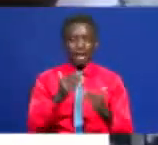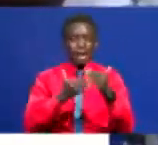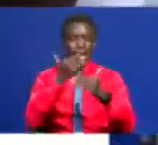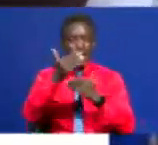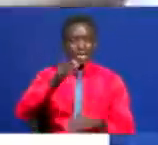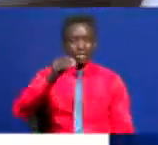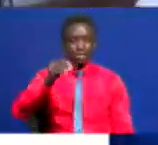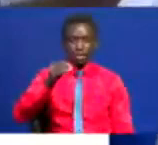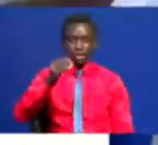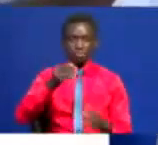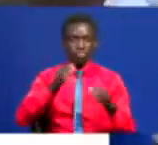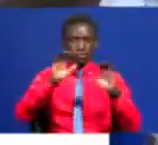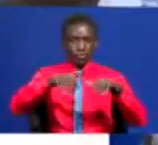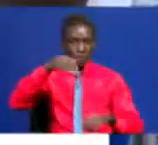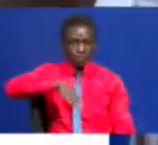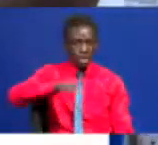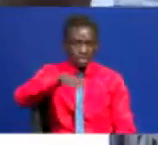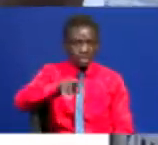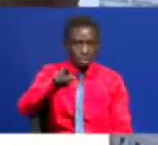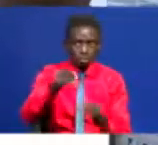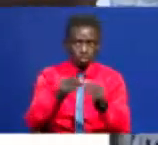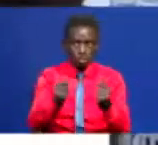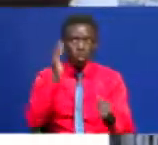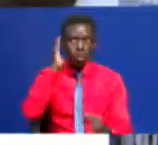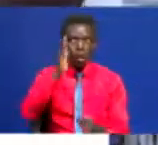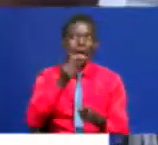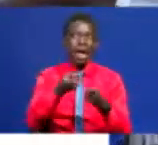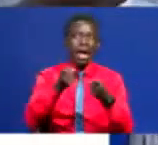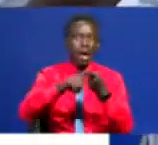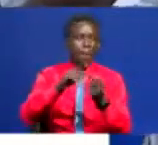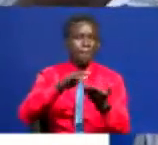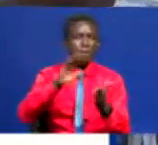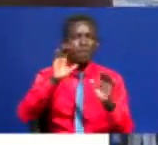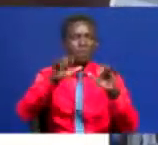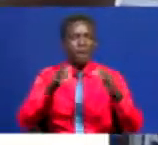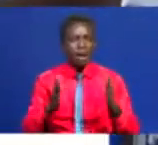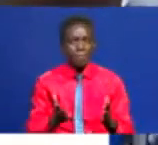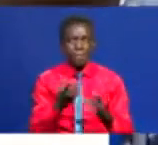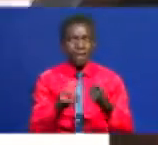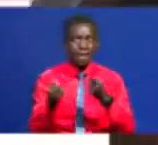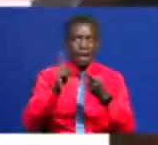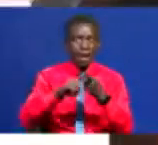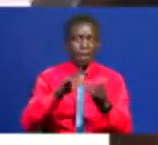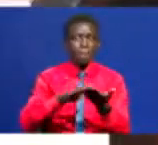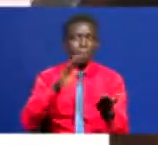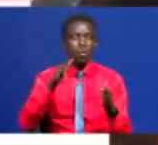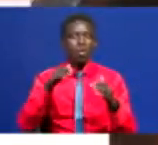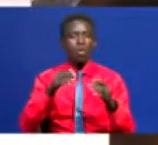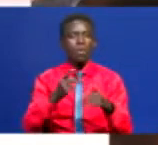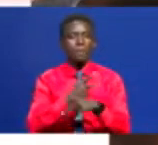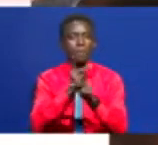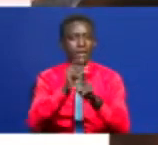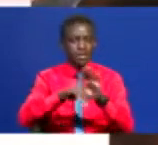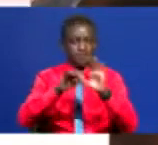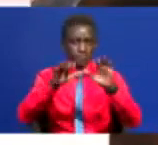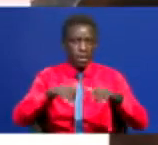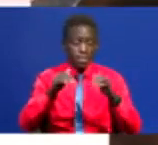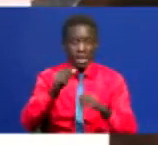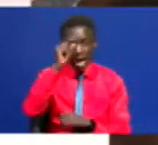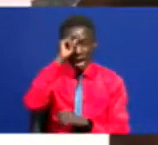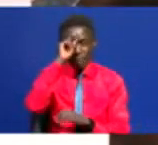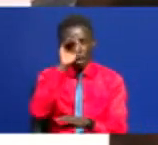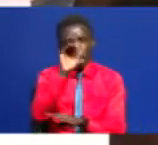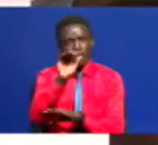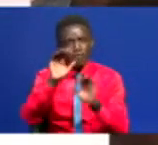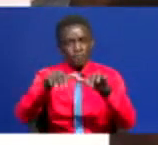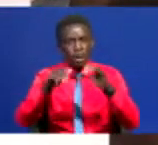distribution will benefit more farmers, which will in turn lead to higher production in the farms. The government is appealing to farmers to make